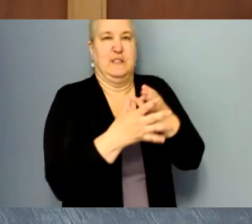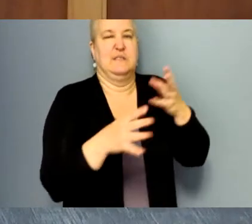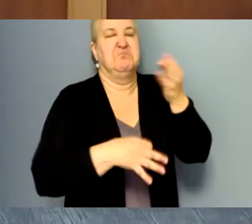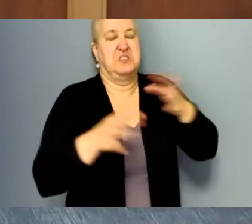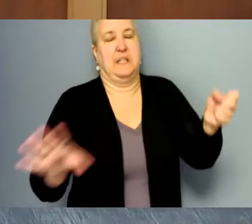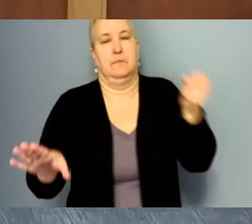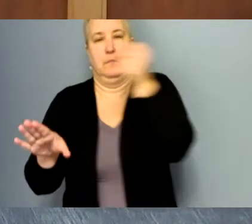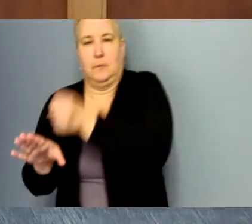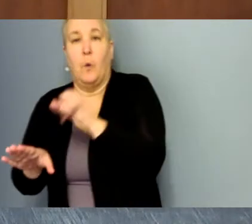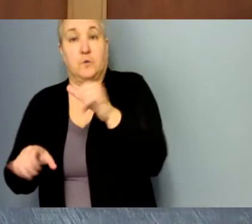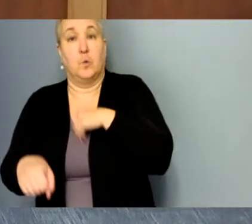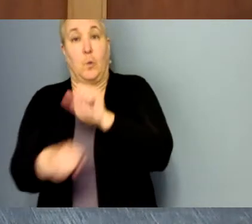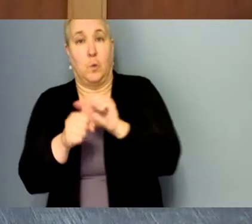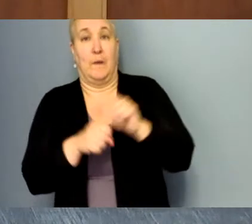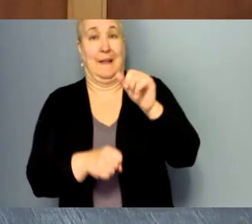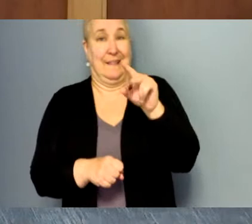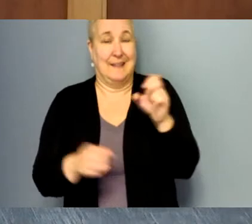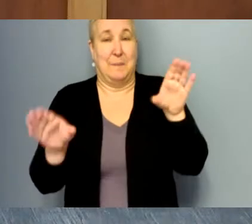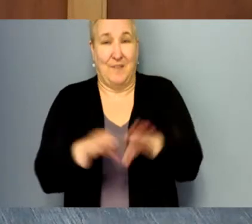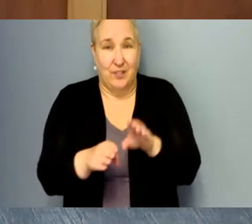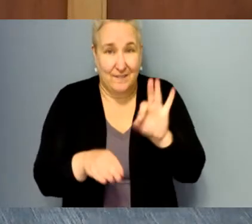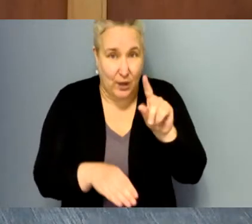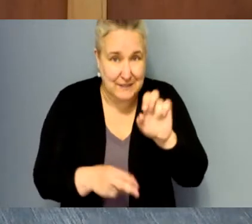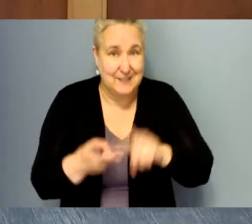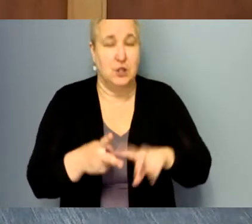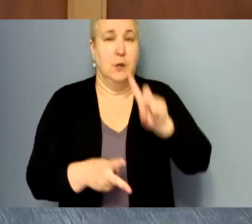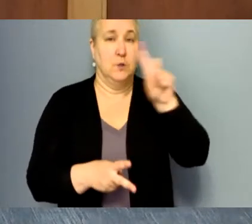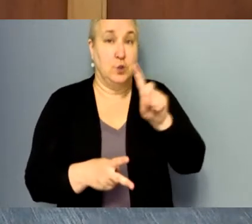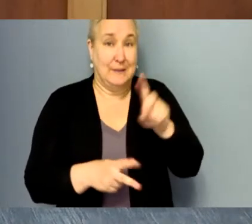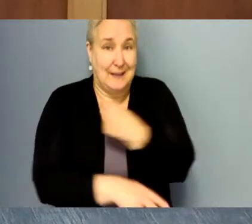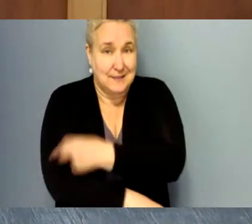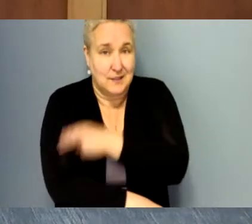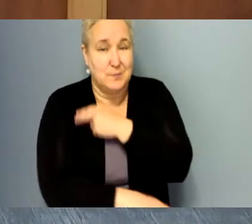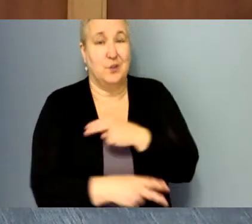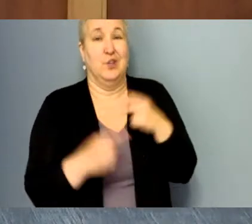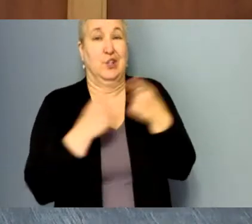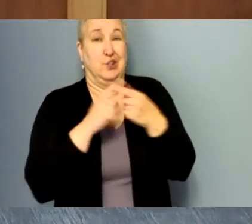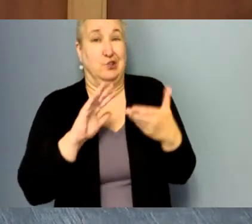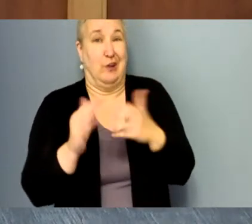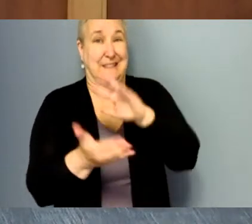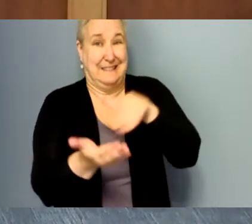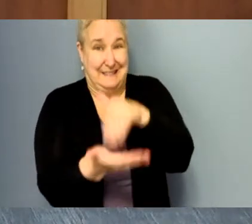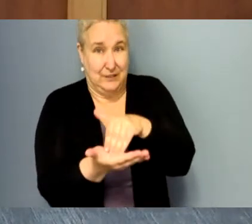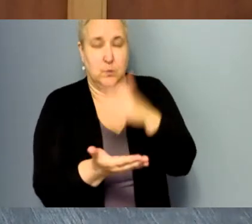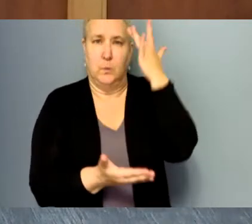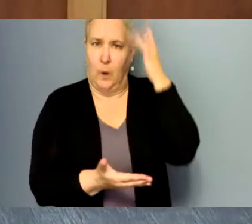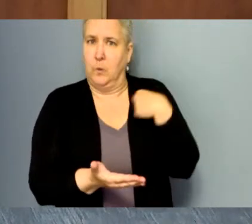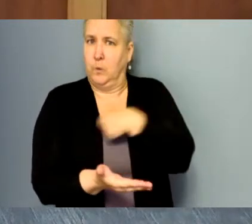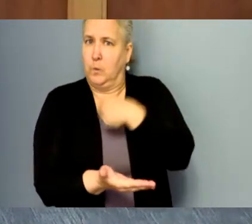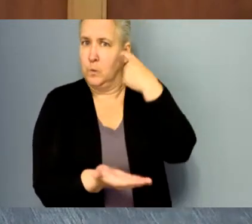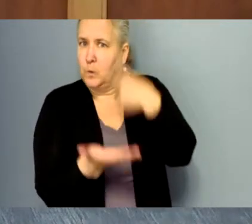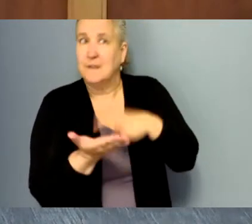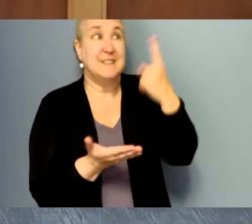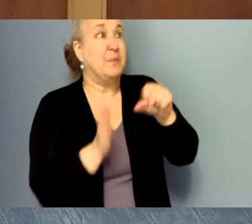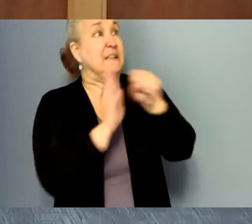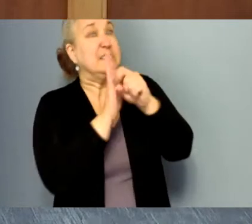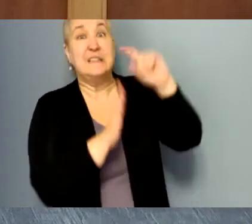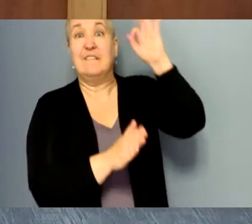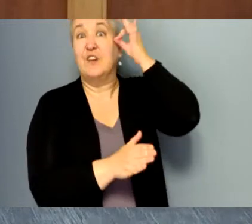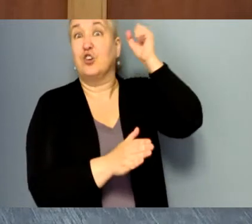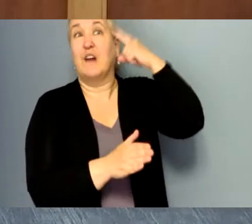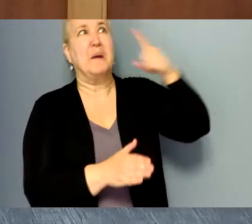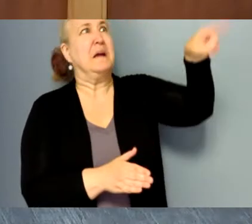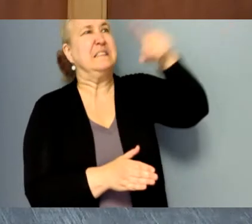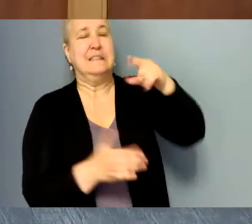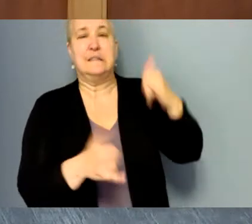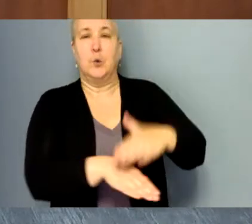Lenape Valley Foundation and Doylestown Hospital on a crisis center because we recognize something that the state and federal governments still are